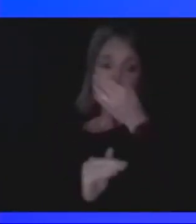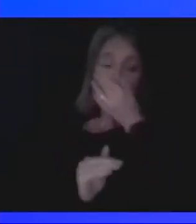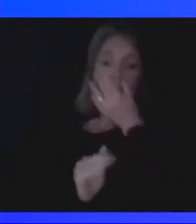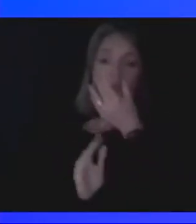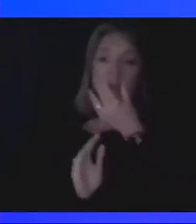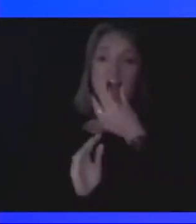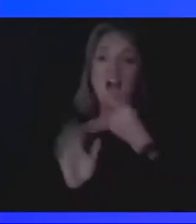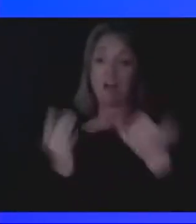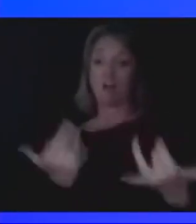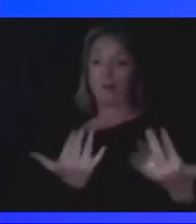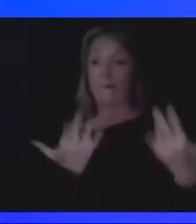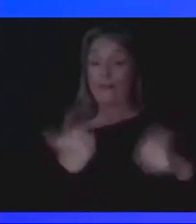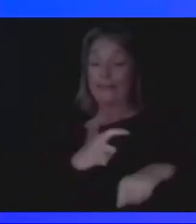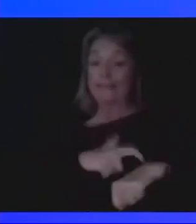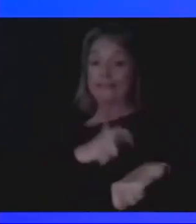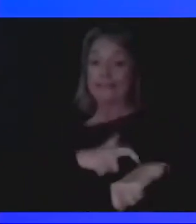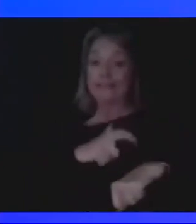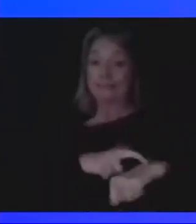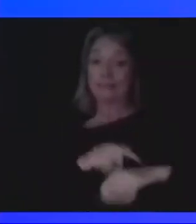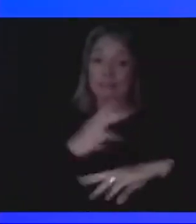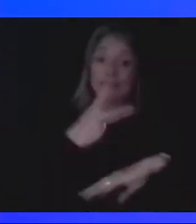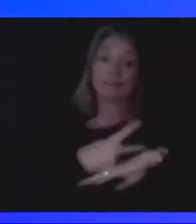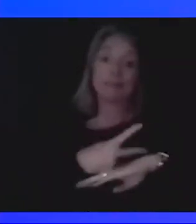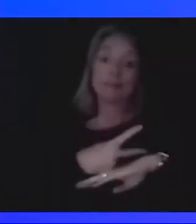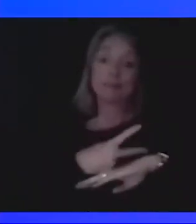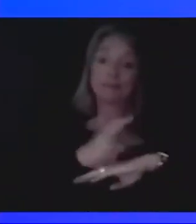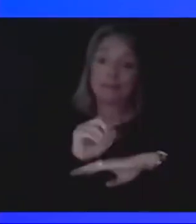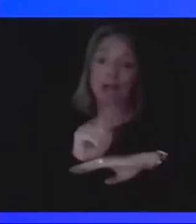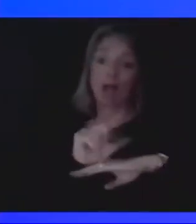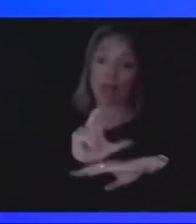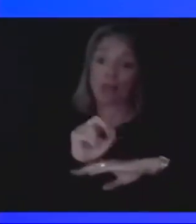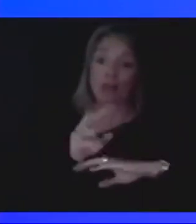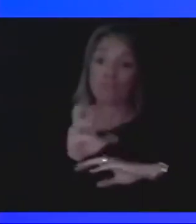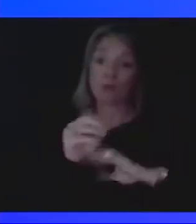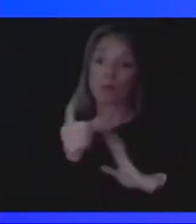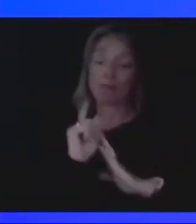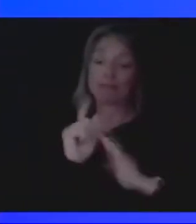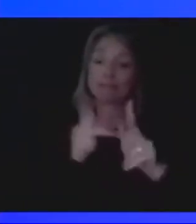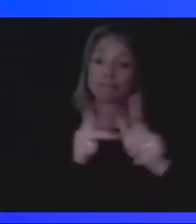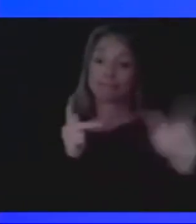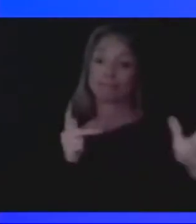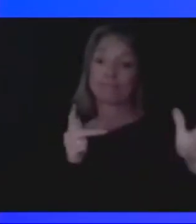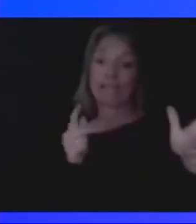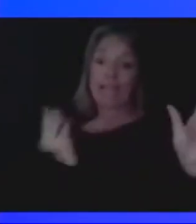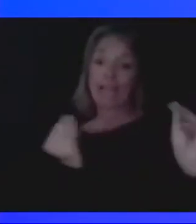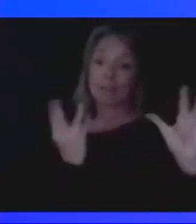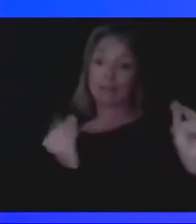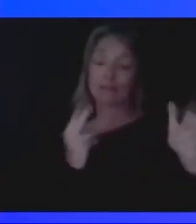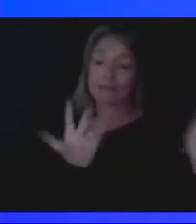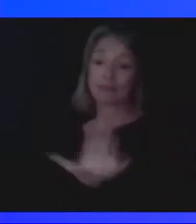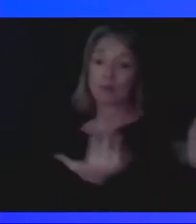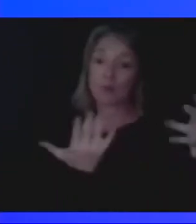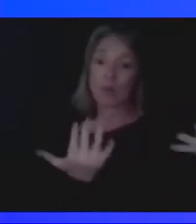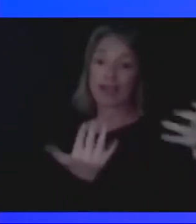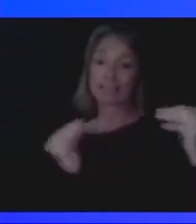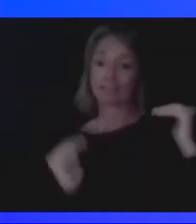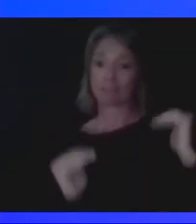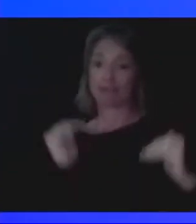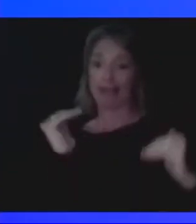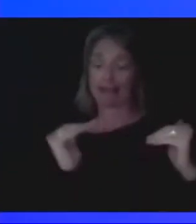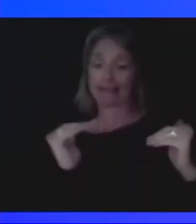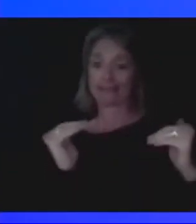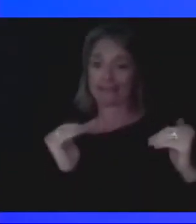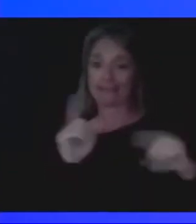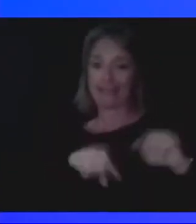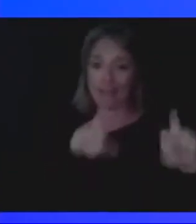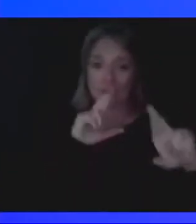to get off the cot of 30, 40 minutes, we stack our ambulances and they can't respond to 911 calls. So it's a balance of autonomy versus system